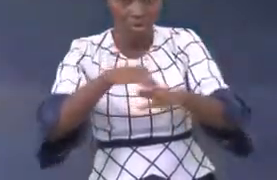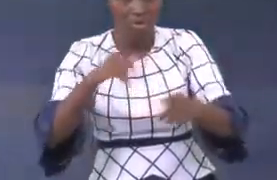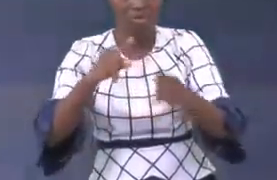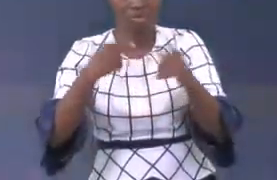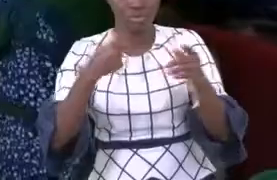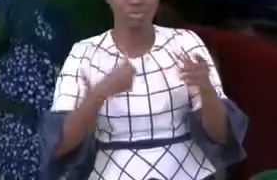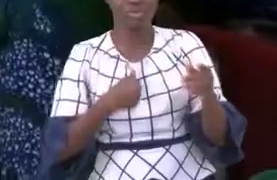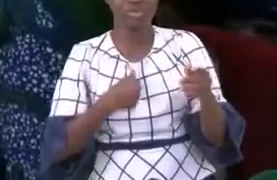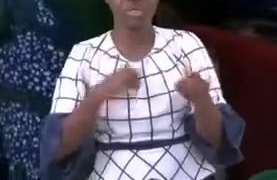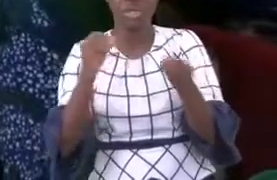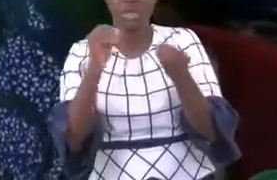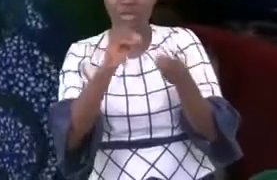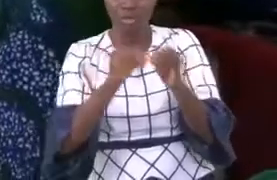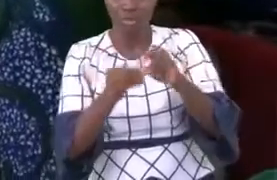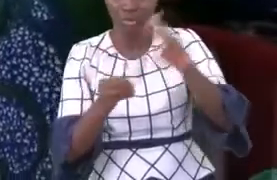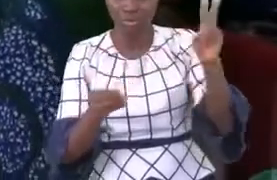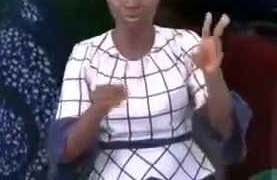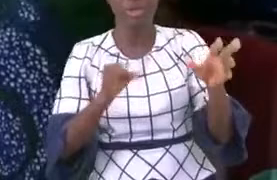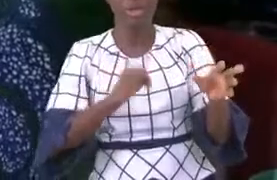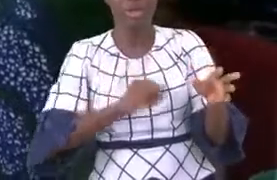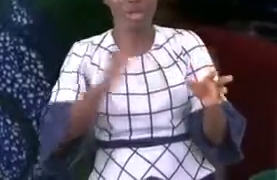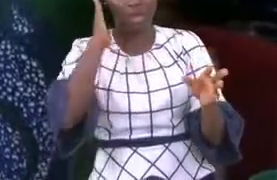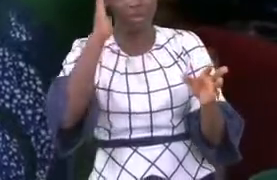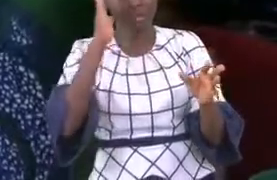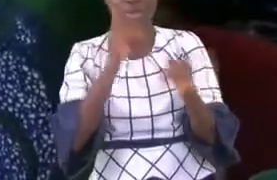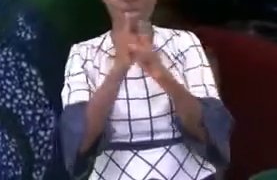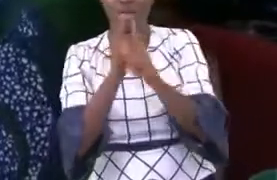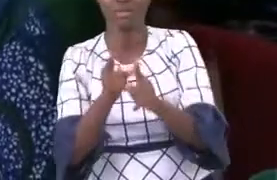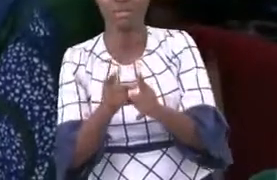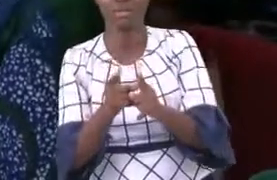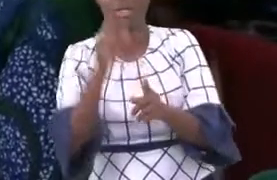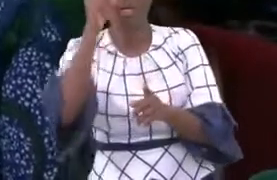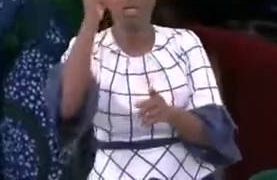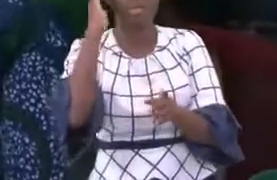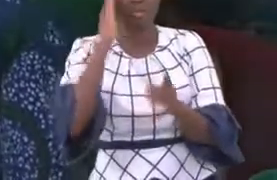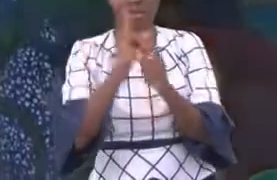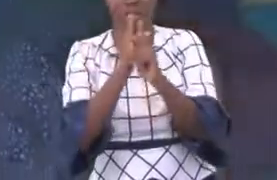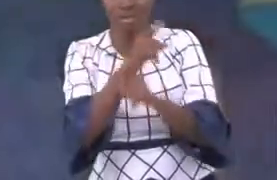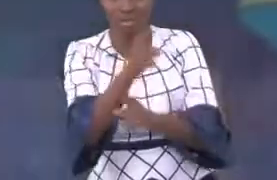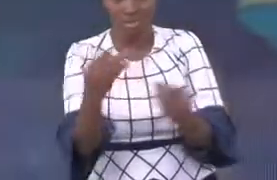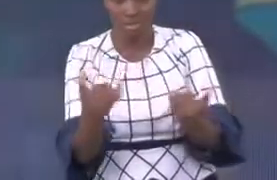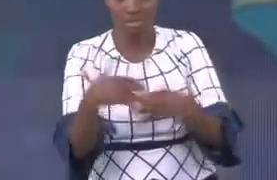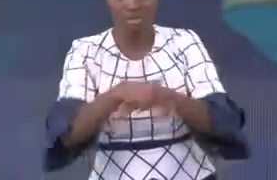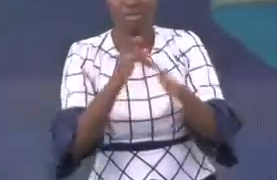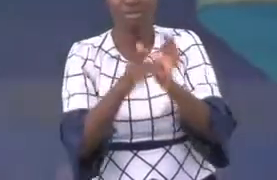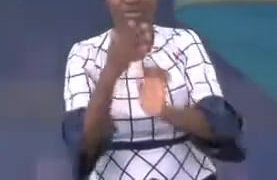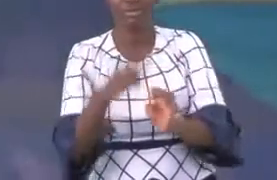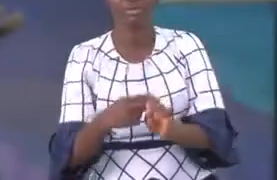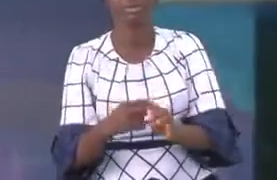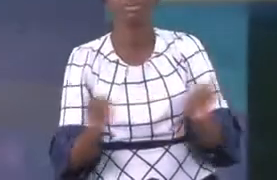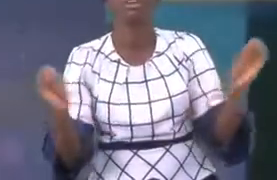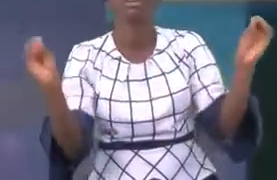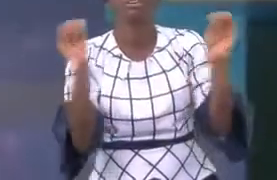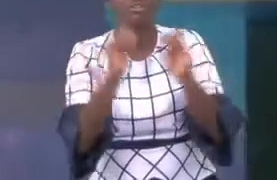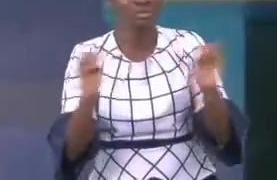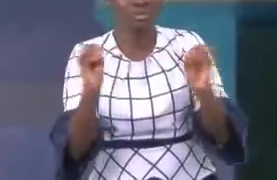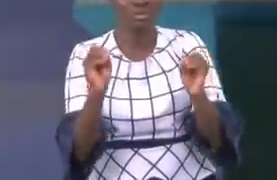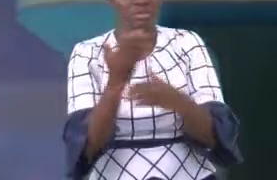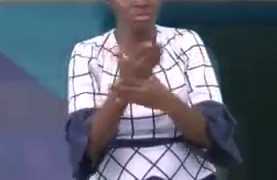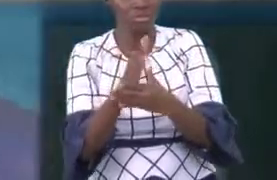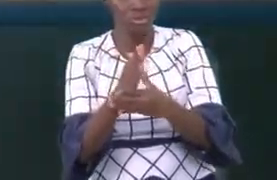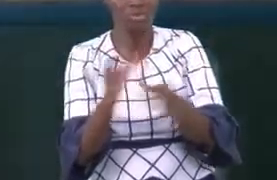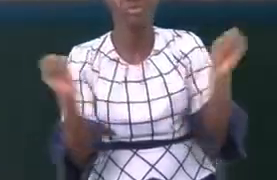you tonight. Nothing between you and your miracle tonight. Nothing between you and your